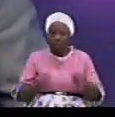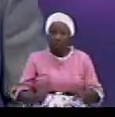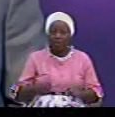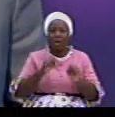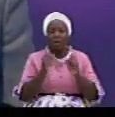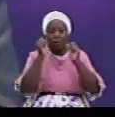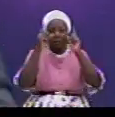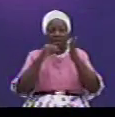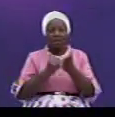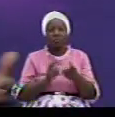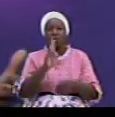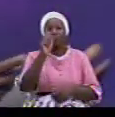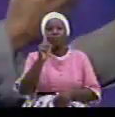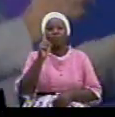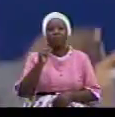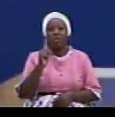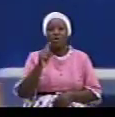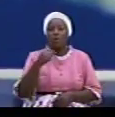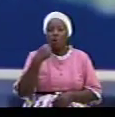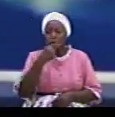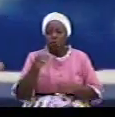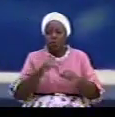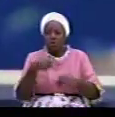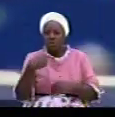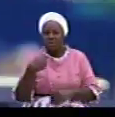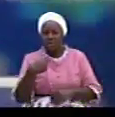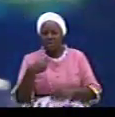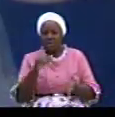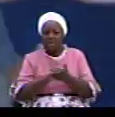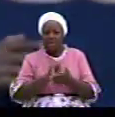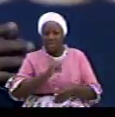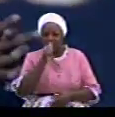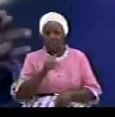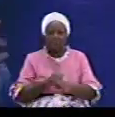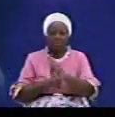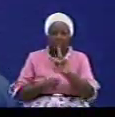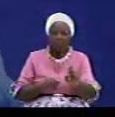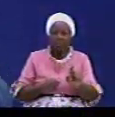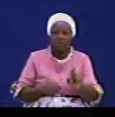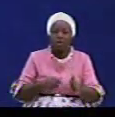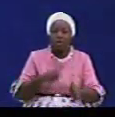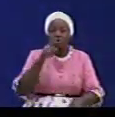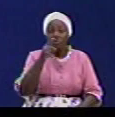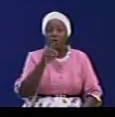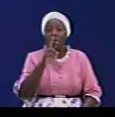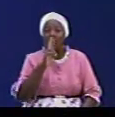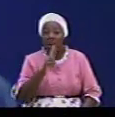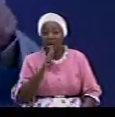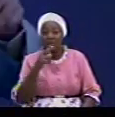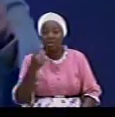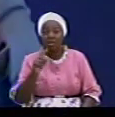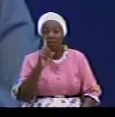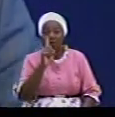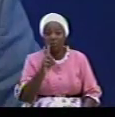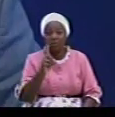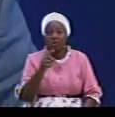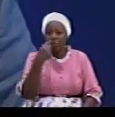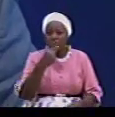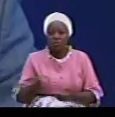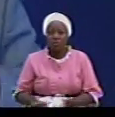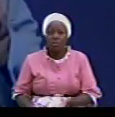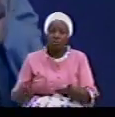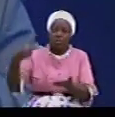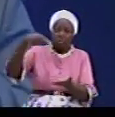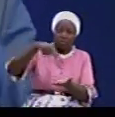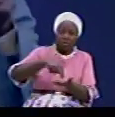up. Who do you say that I am? You are the one who rose from the